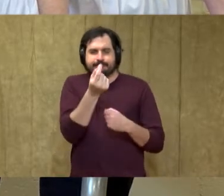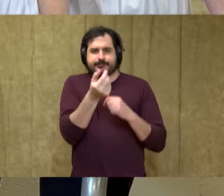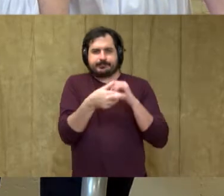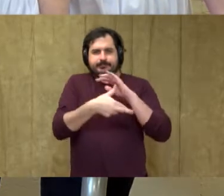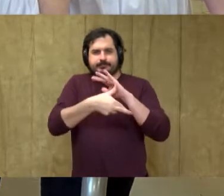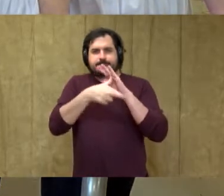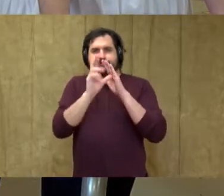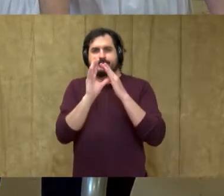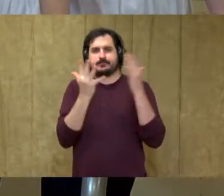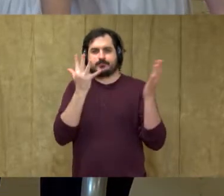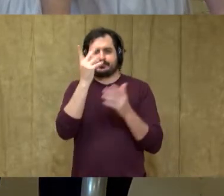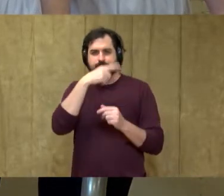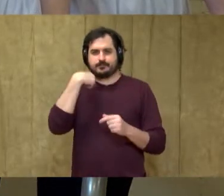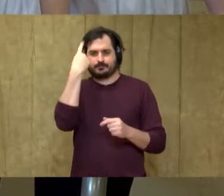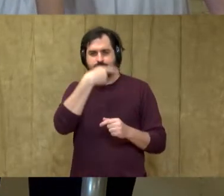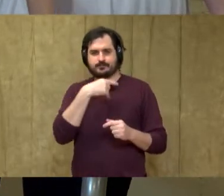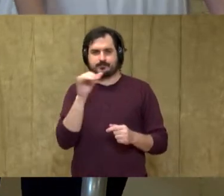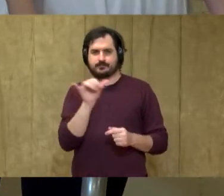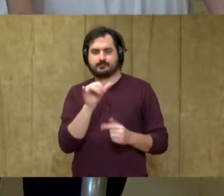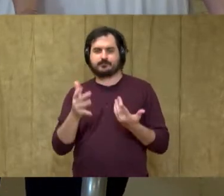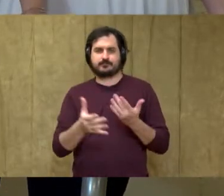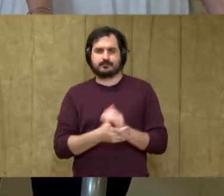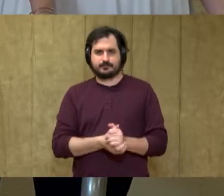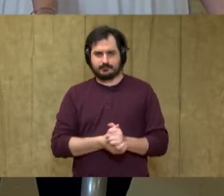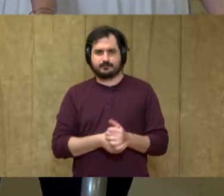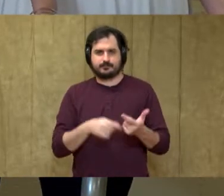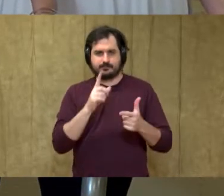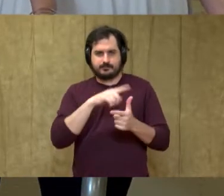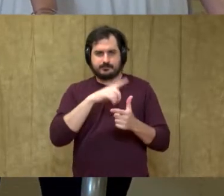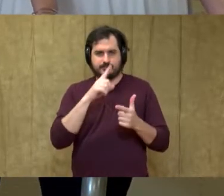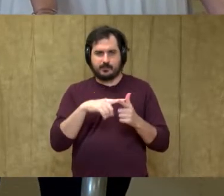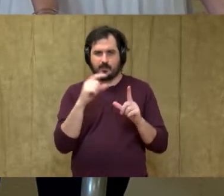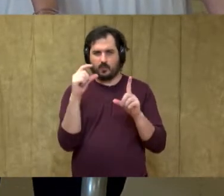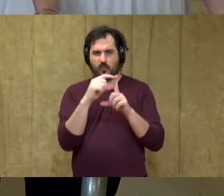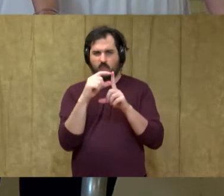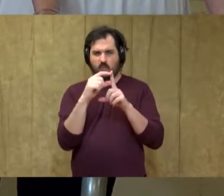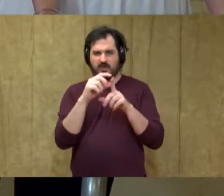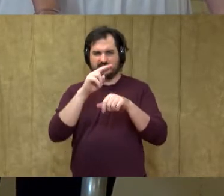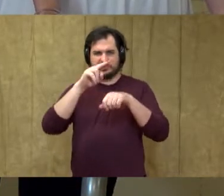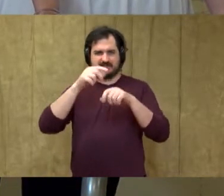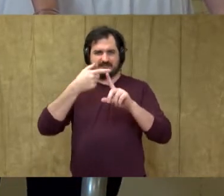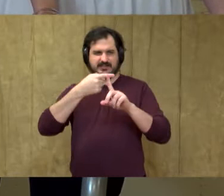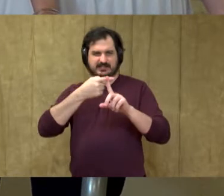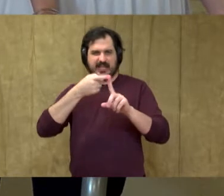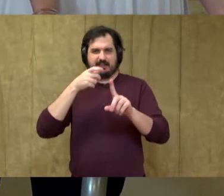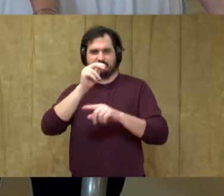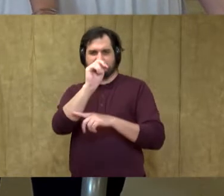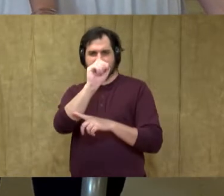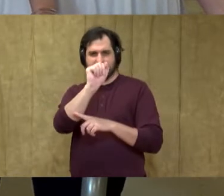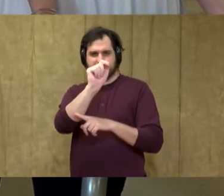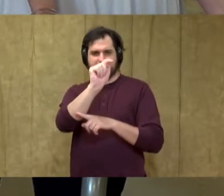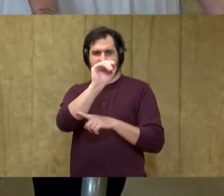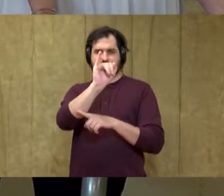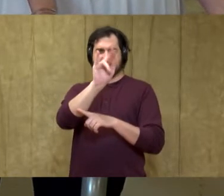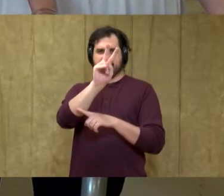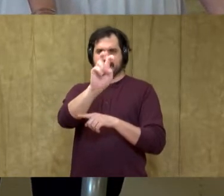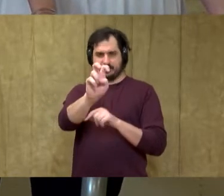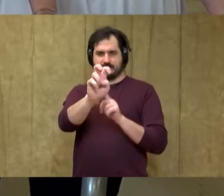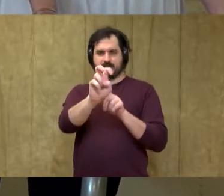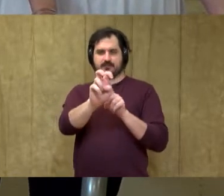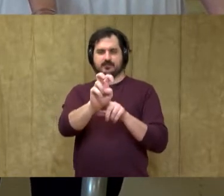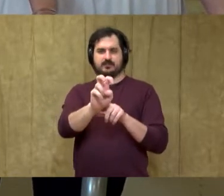that looked like. And then that word native, we saw that word native last week as